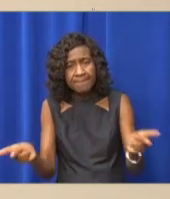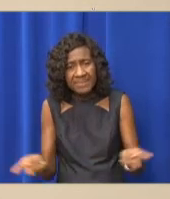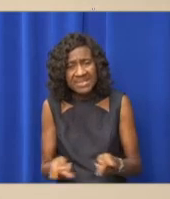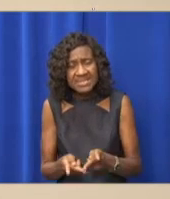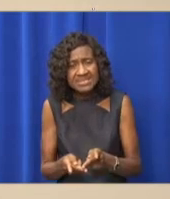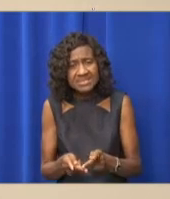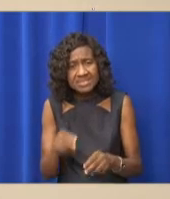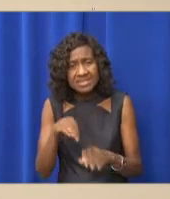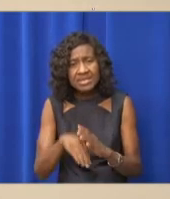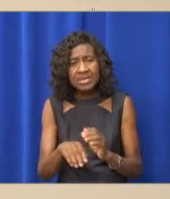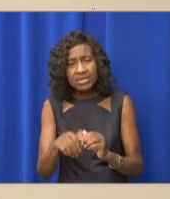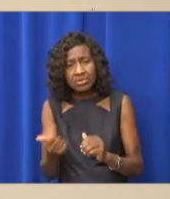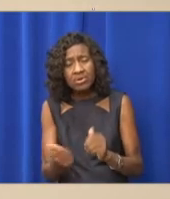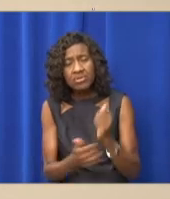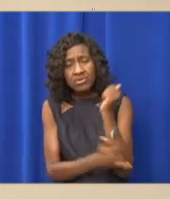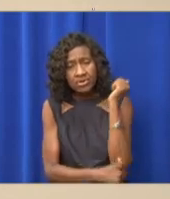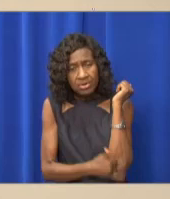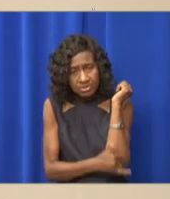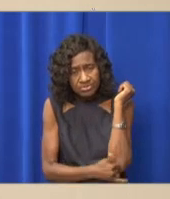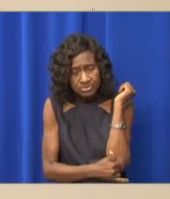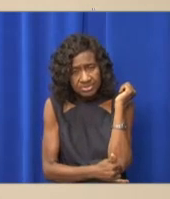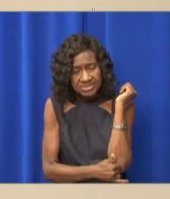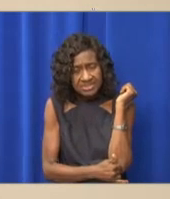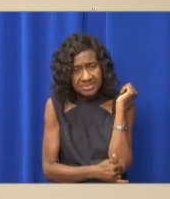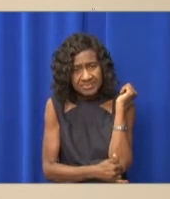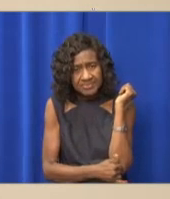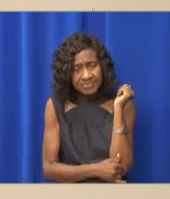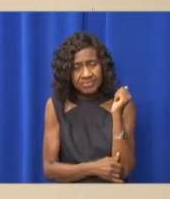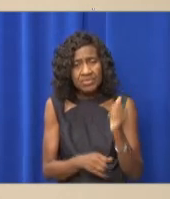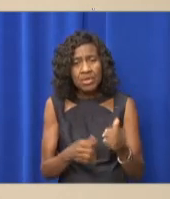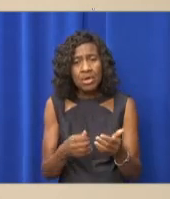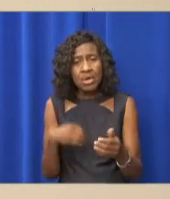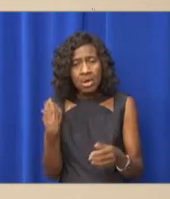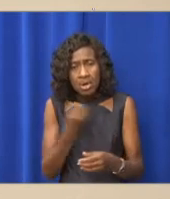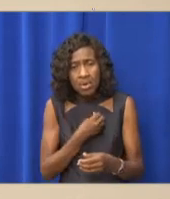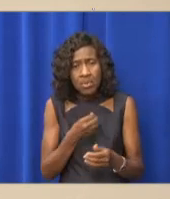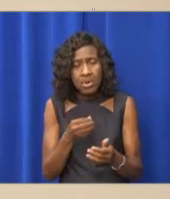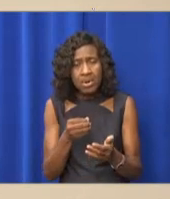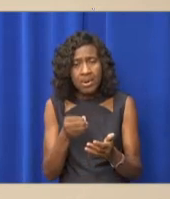as just about any of them. So